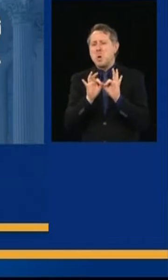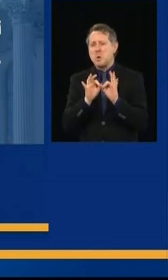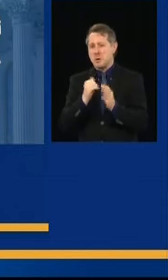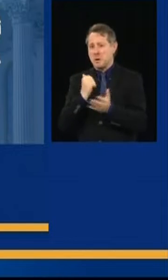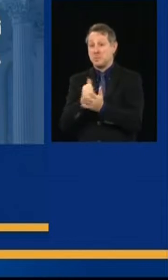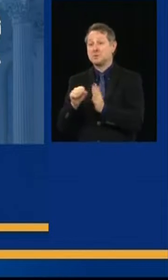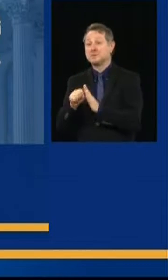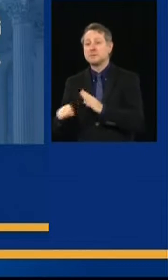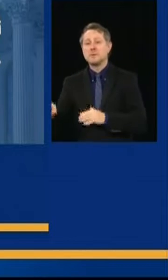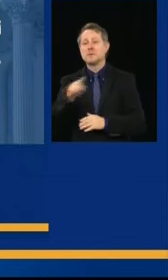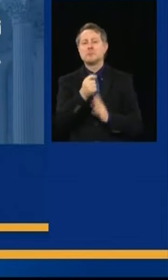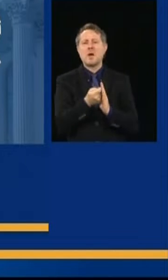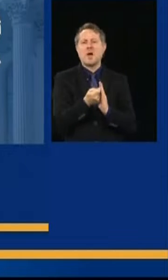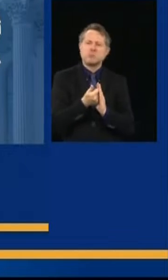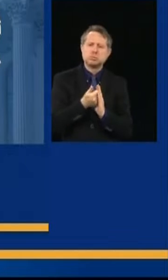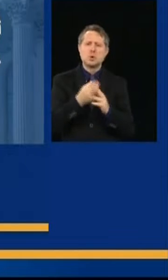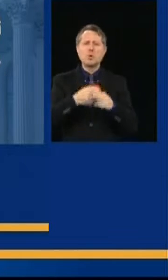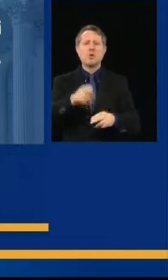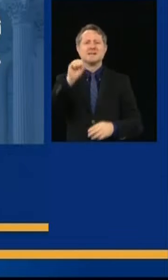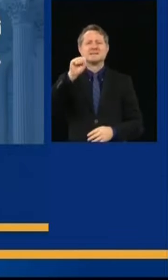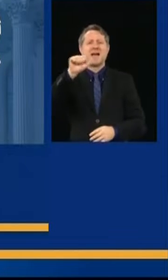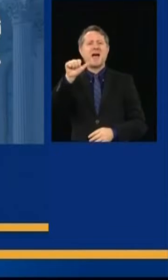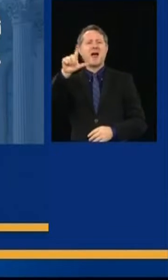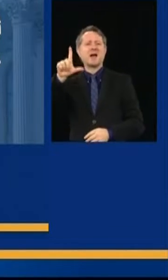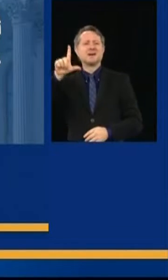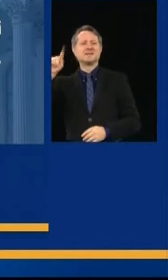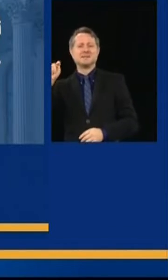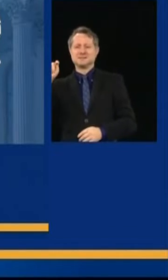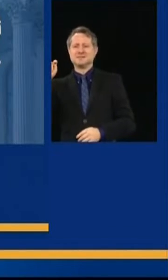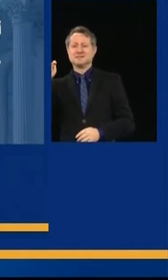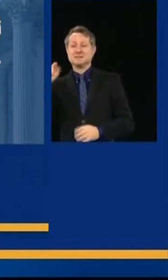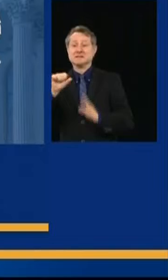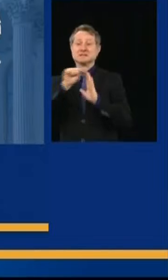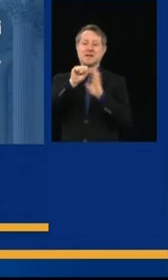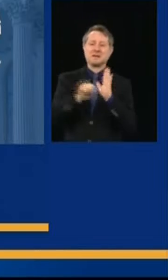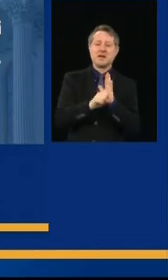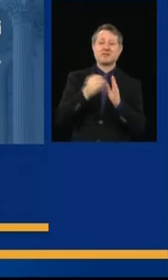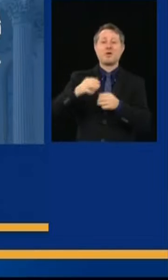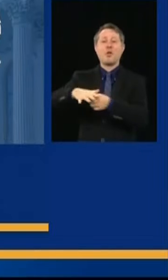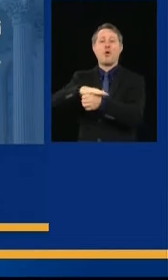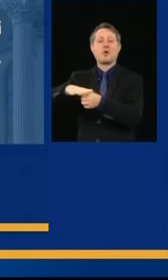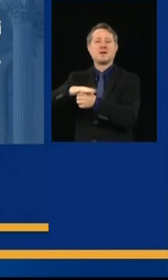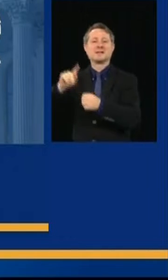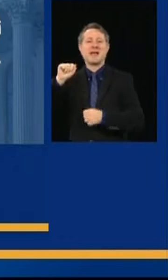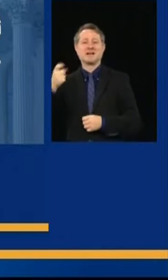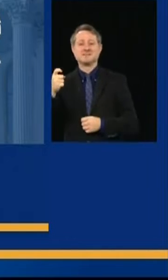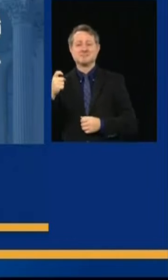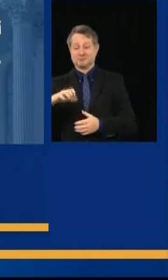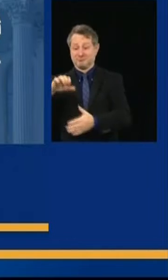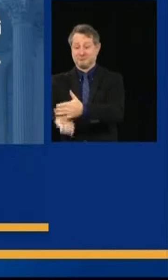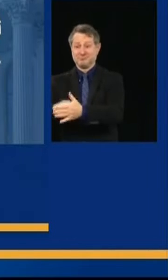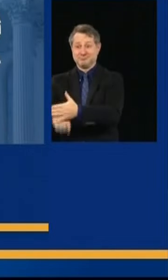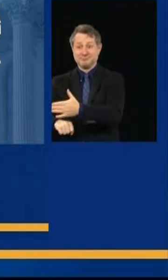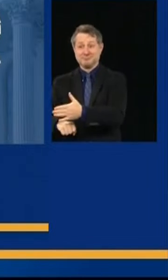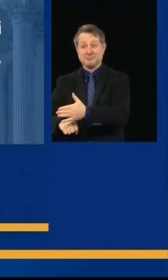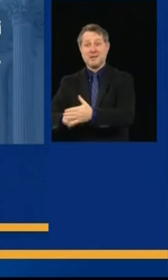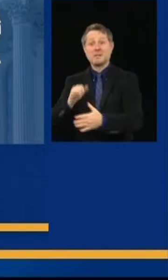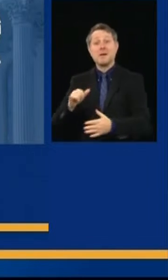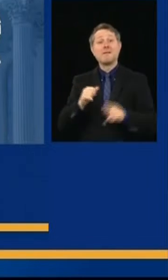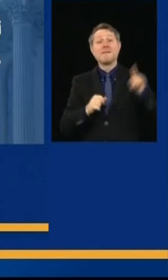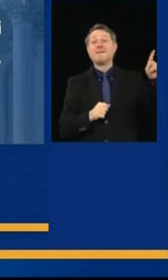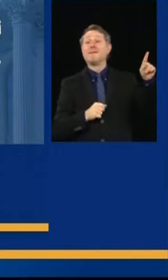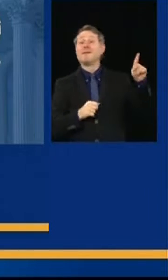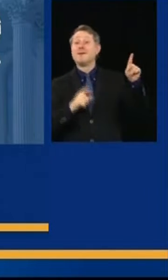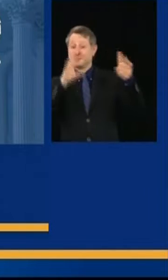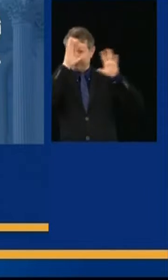SALT, S-A-L-T, the state and local tax deduction. This was a tax change made 2 years